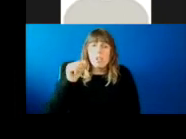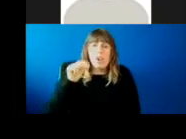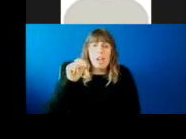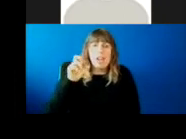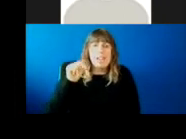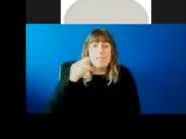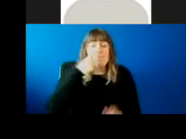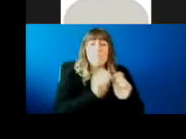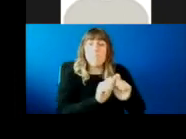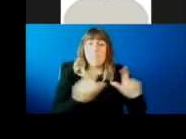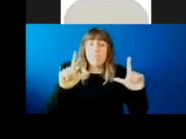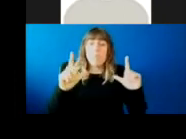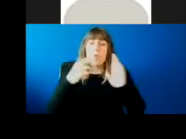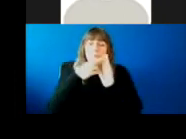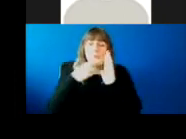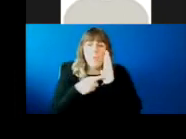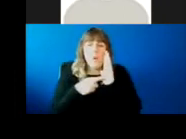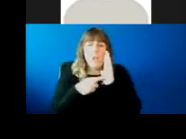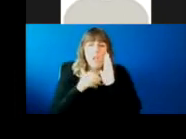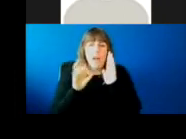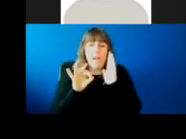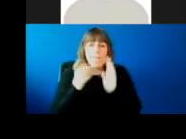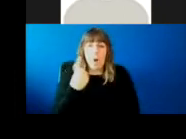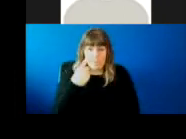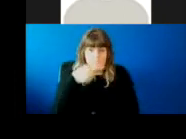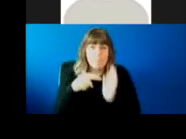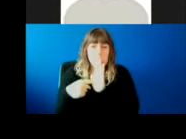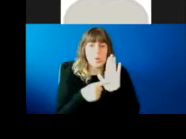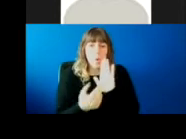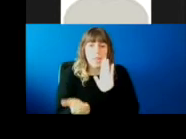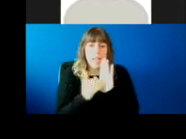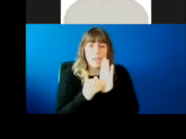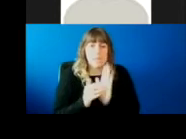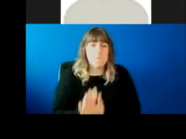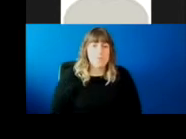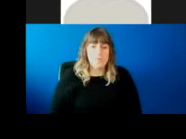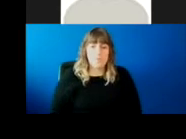again that was the rule of 1 slide? Yeah. So people can ground to that. Thank you.